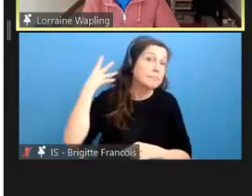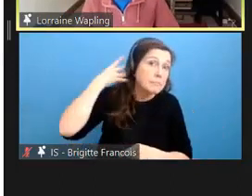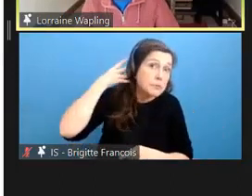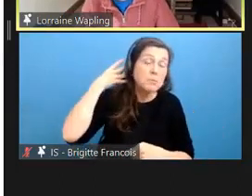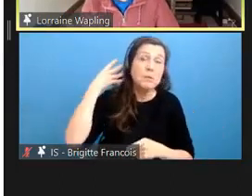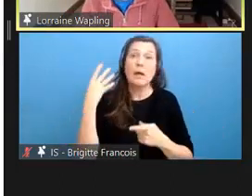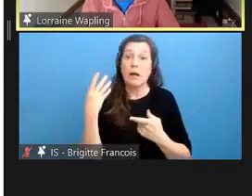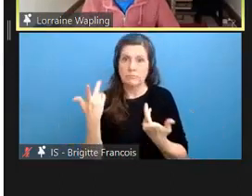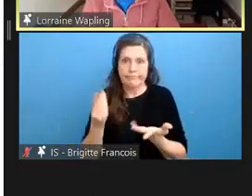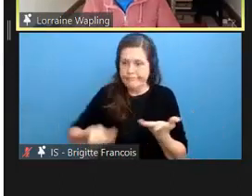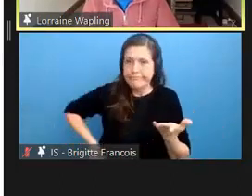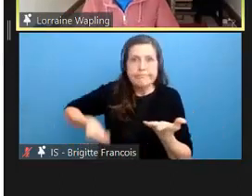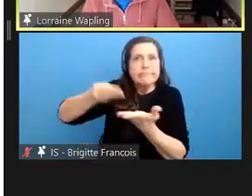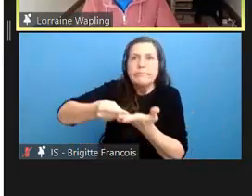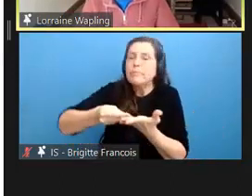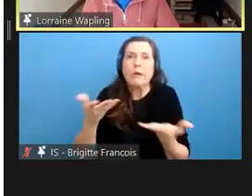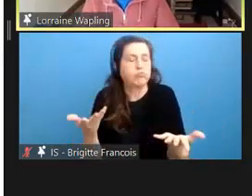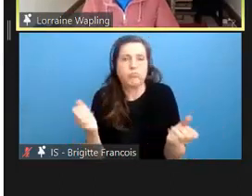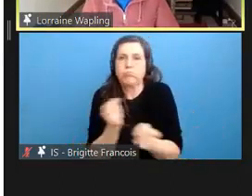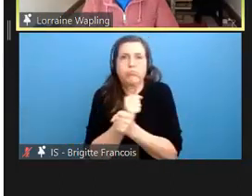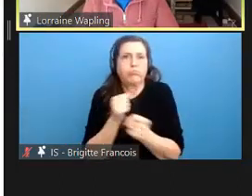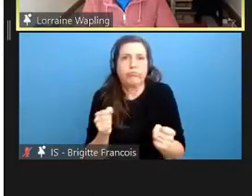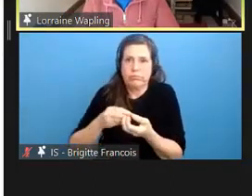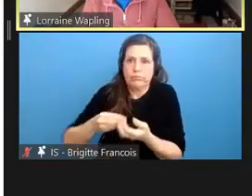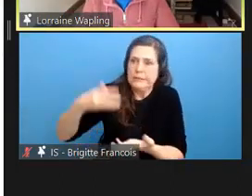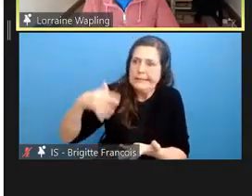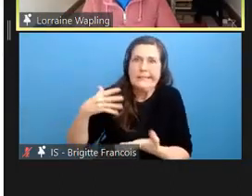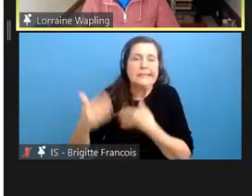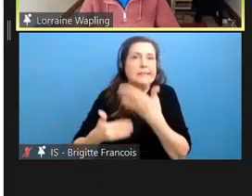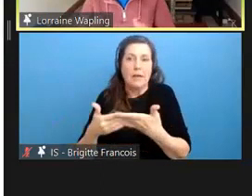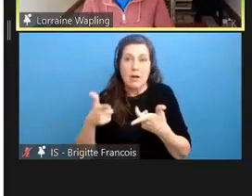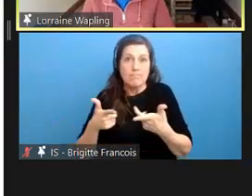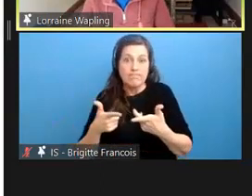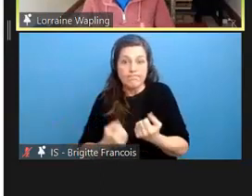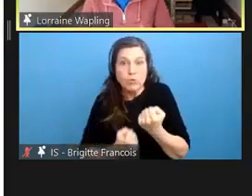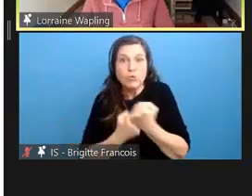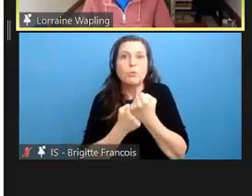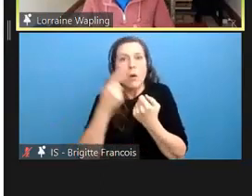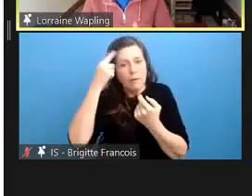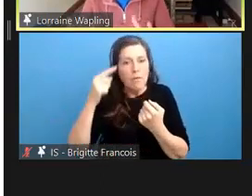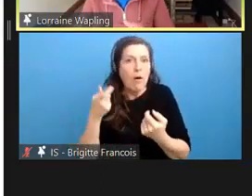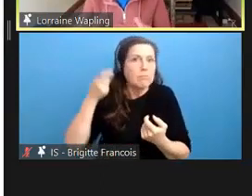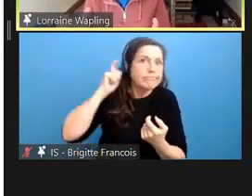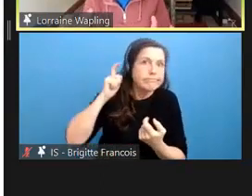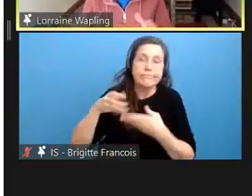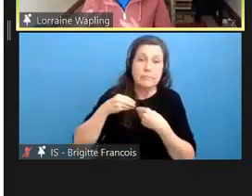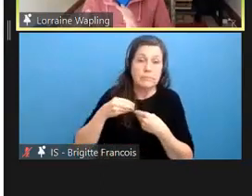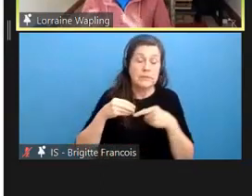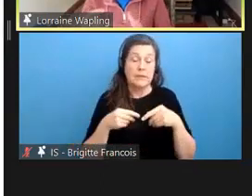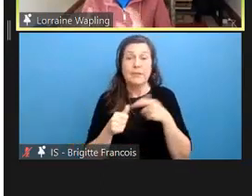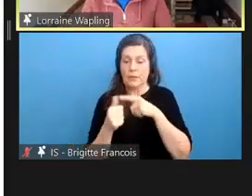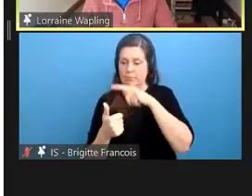for speech and language development or for ongoing support. So all of these together combine